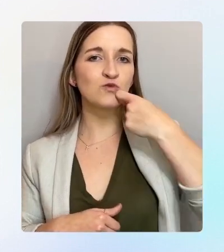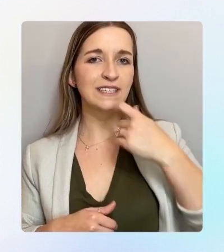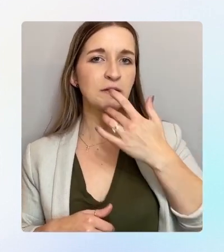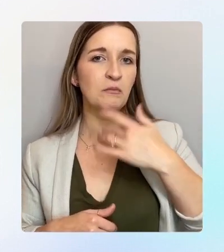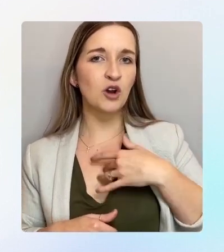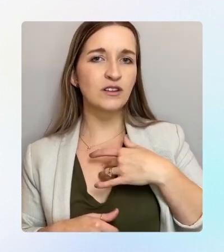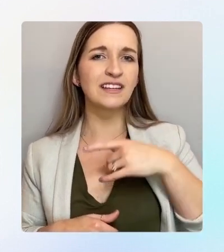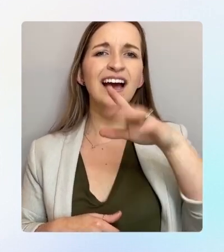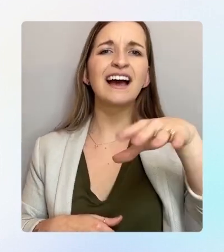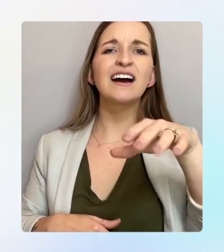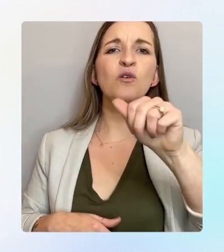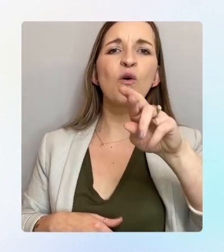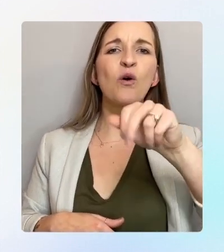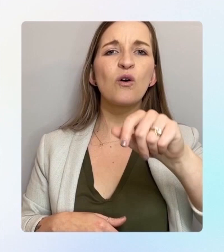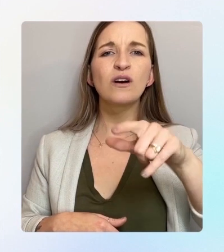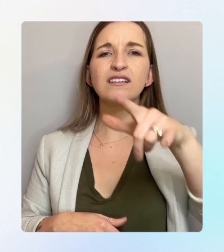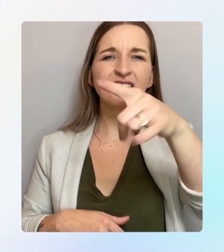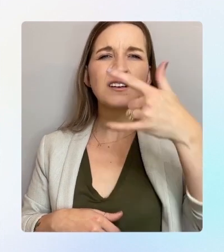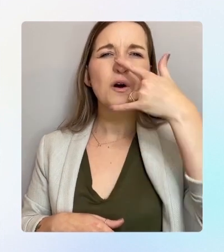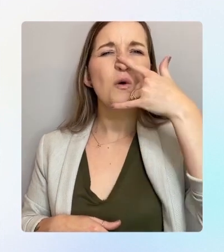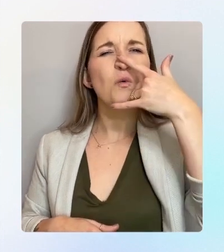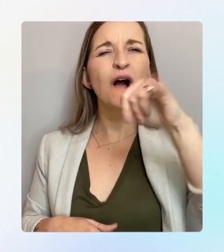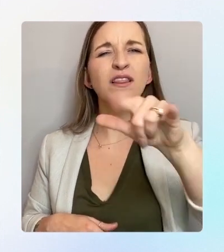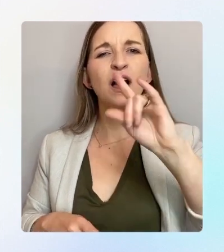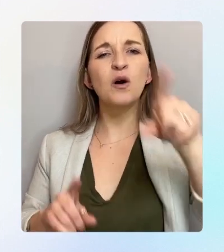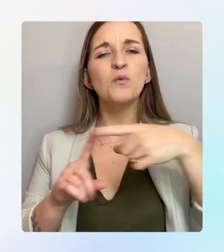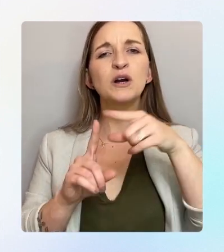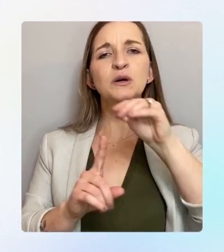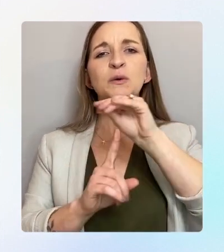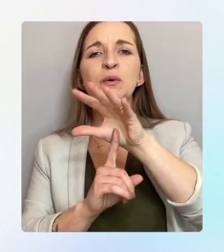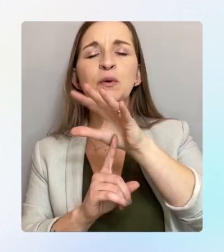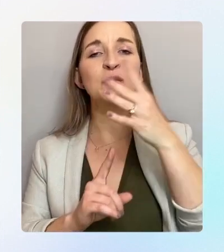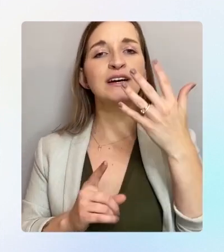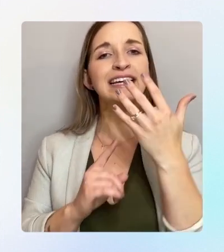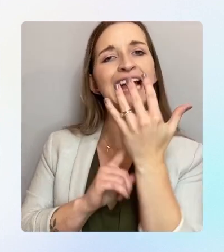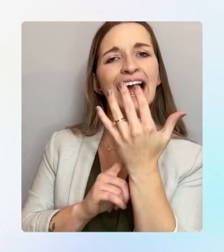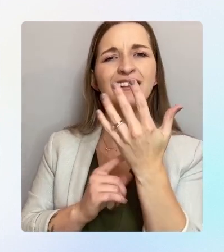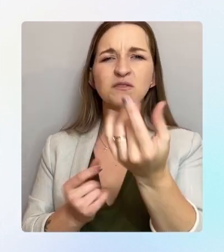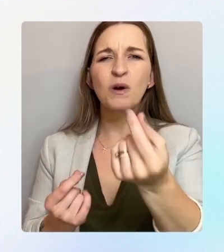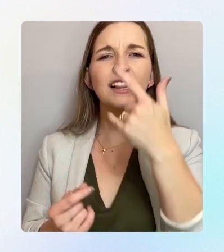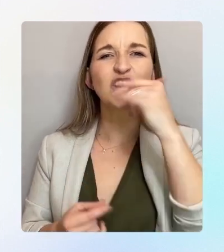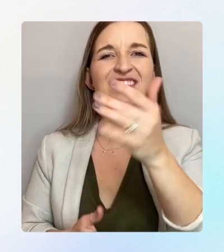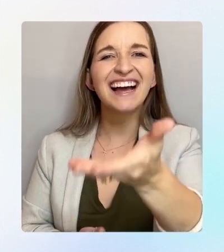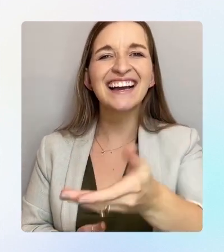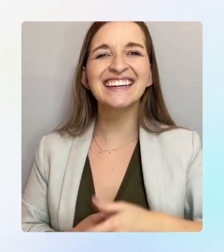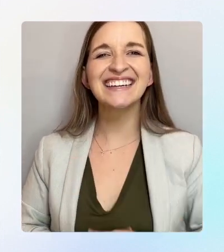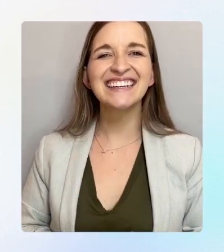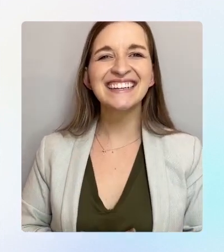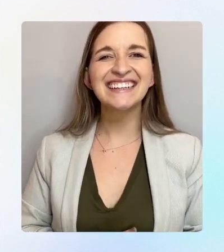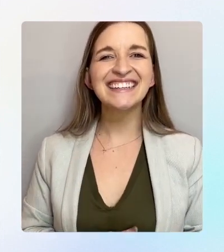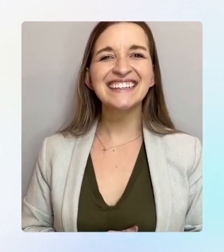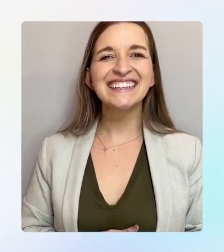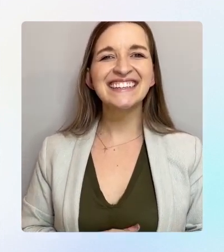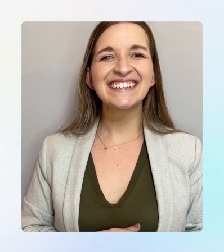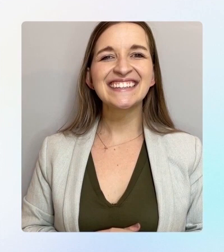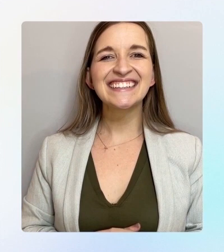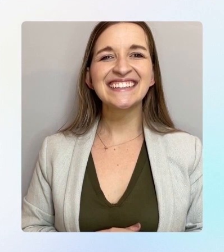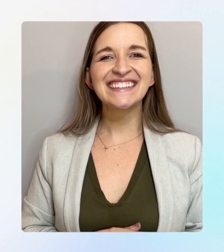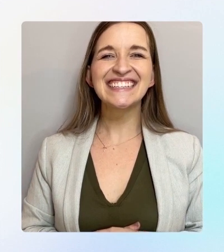Hey, so you know, Aura recently had a birthday. Hey, Aura, can you show us how you blew out that birthday cake?